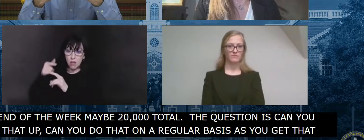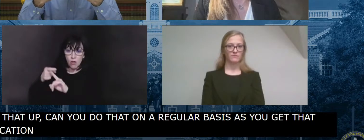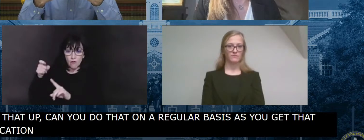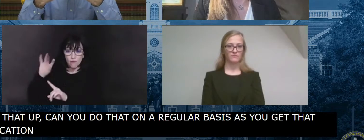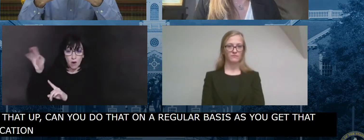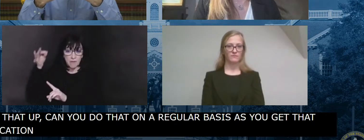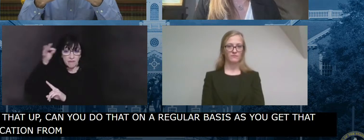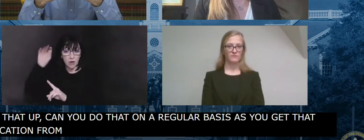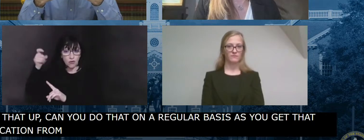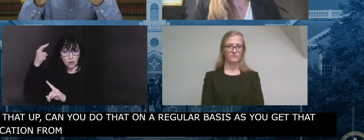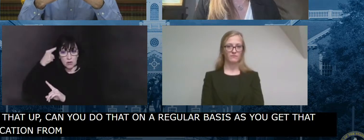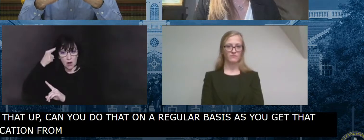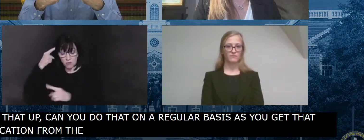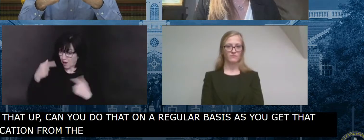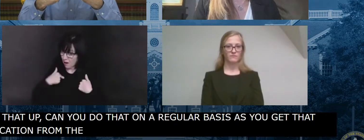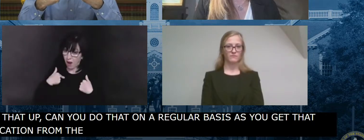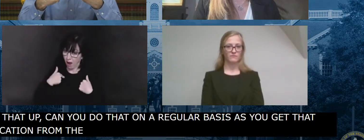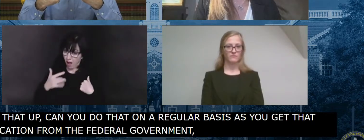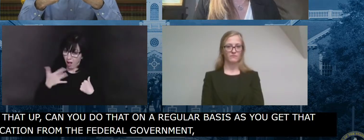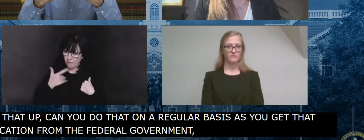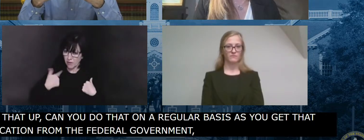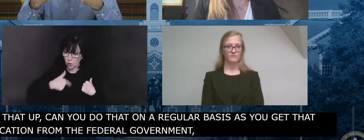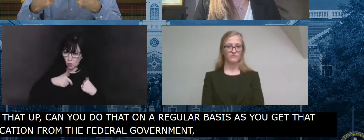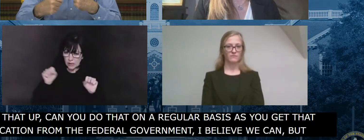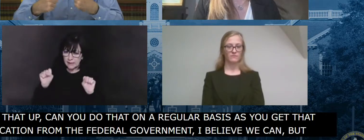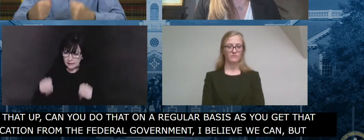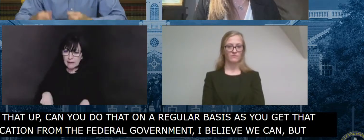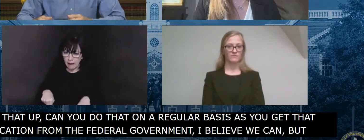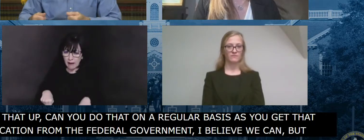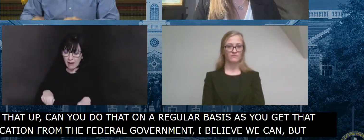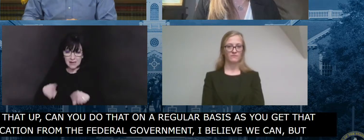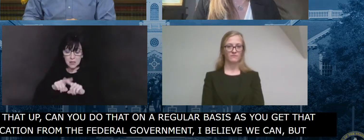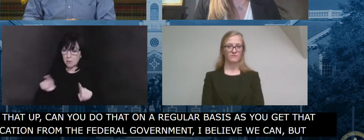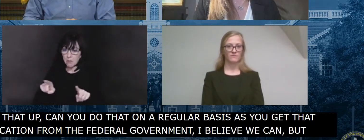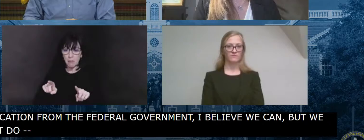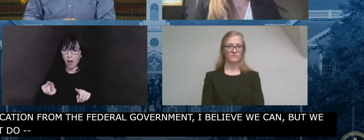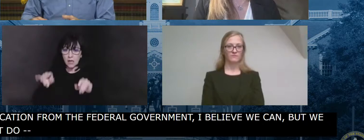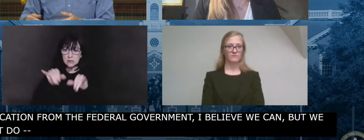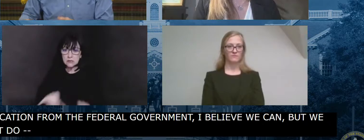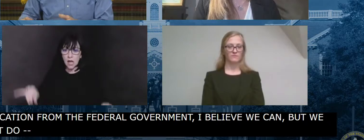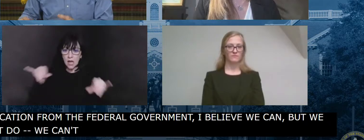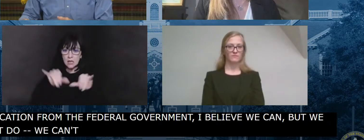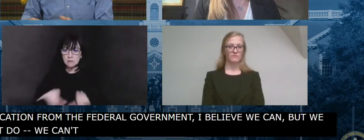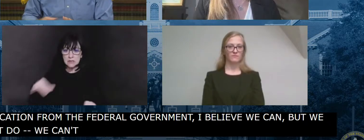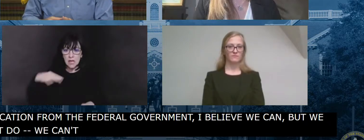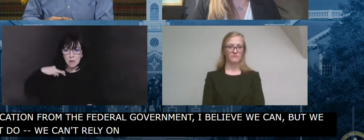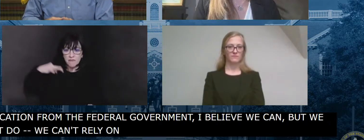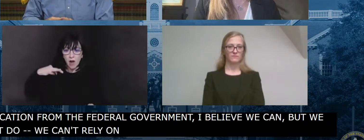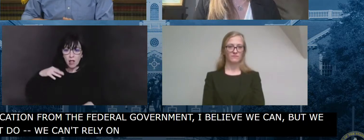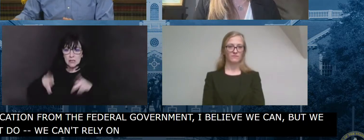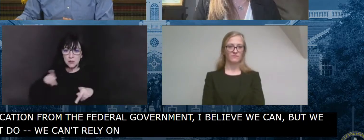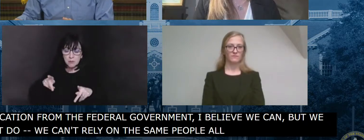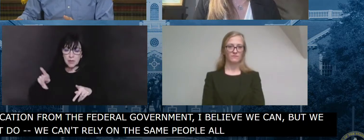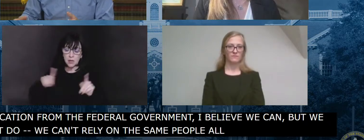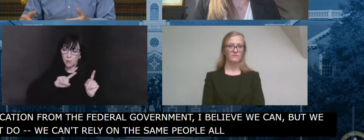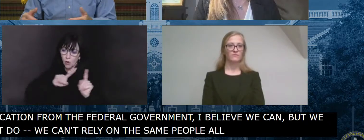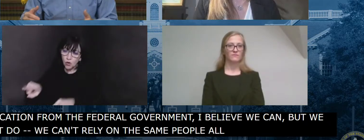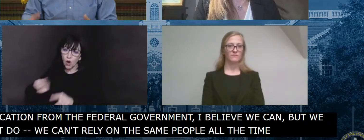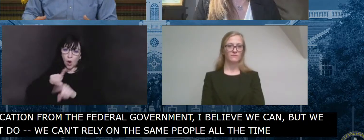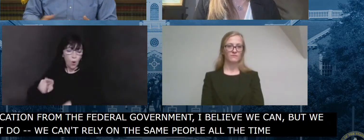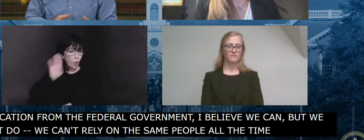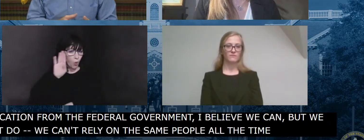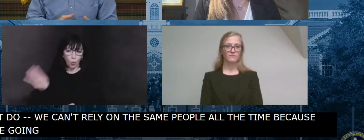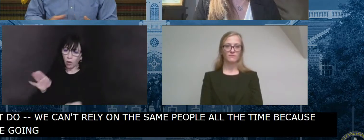believe that we can, but we can't do it. We can't rely on the same people all the time, because we're just going to burn them out. They've